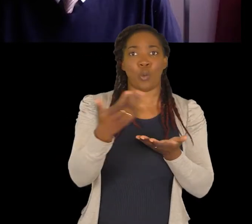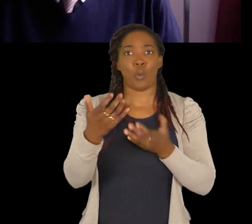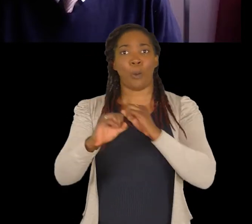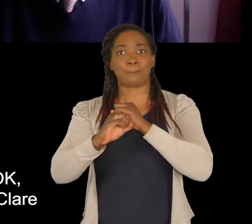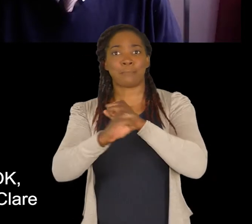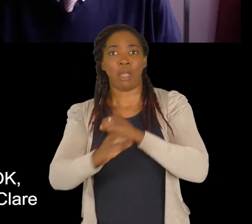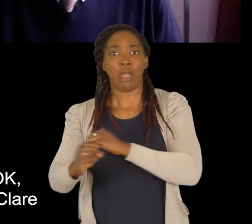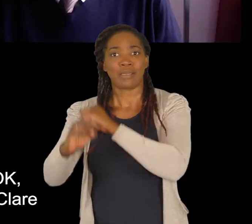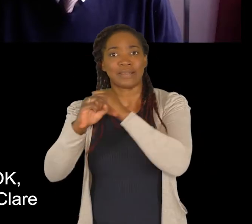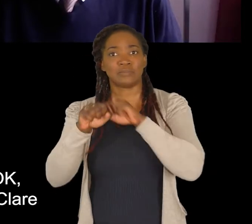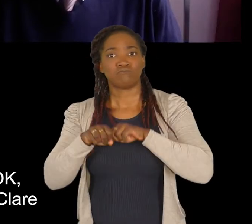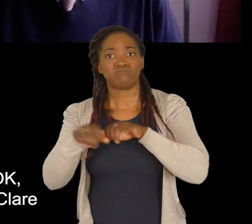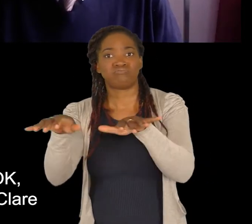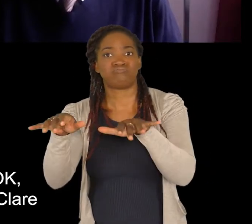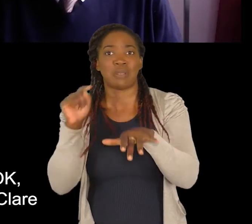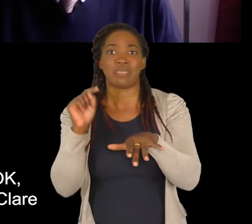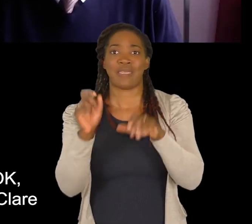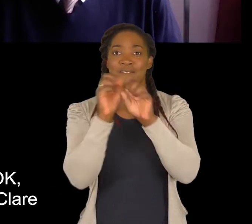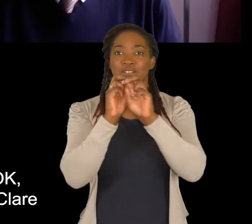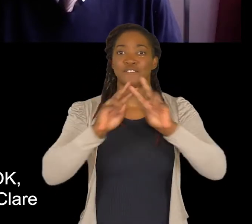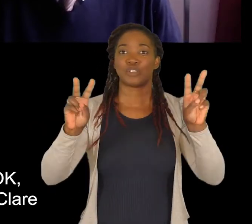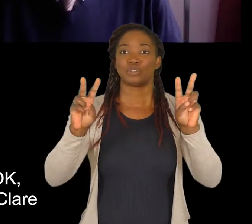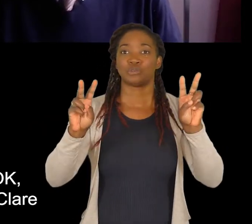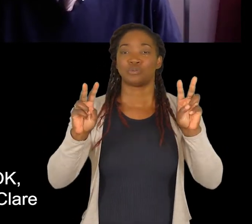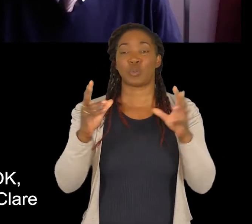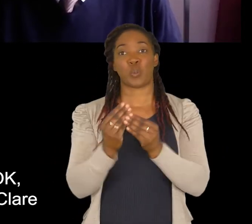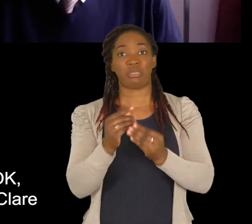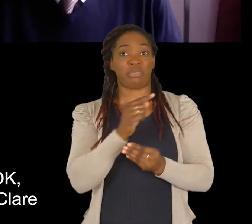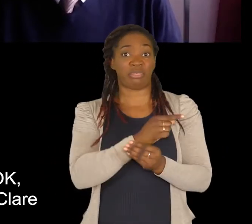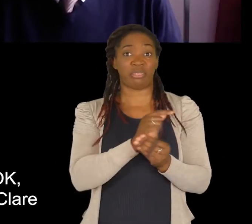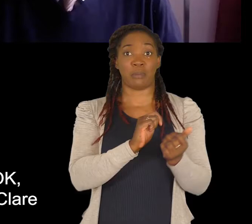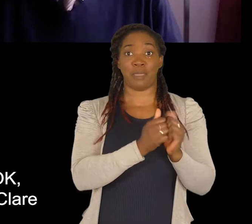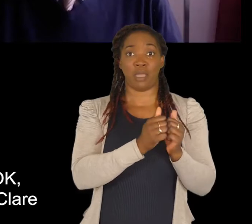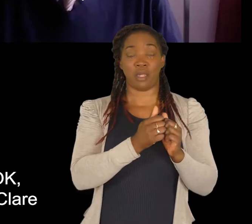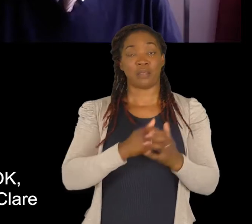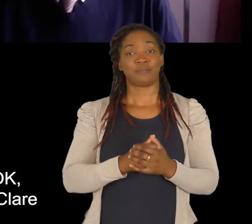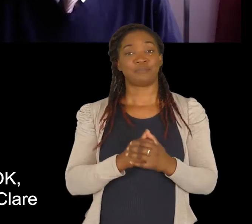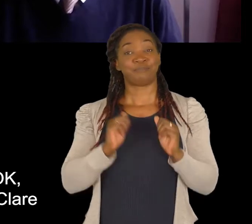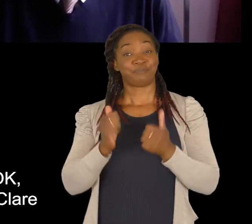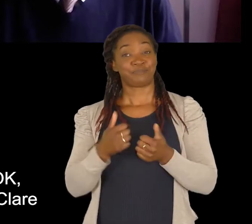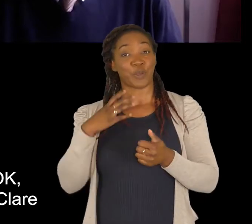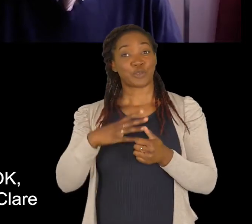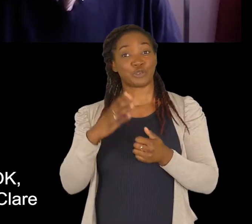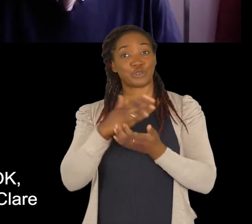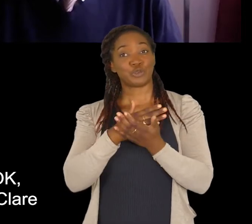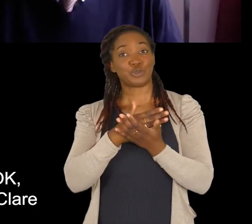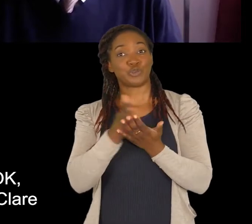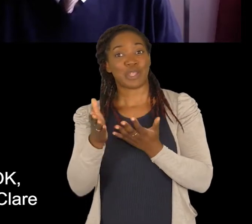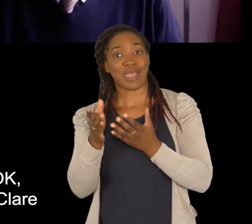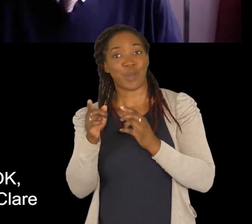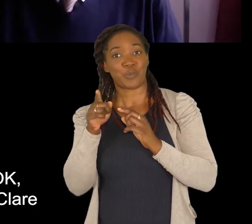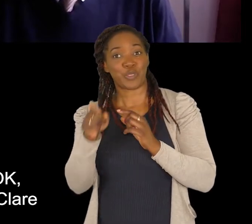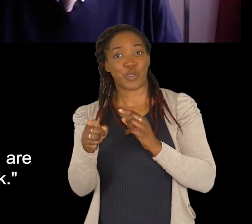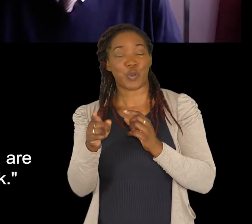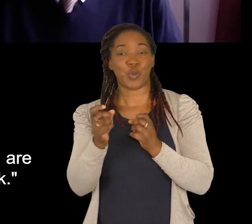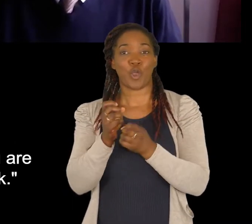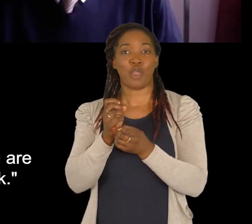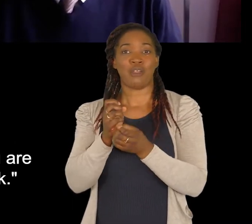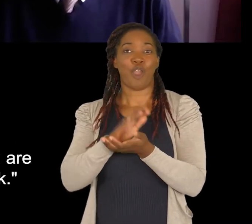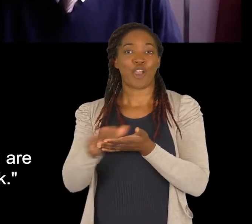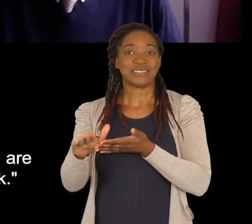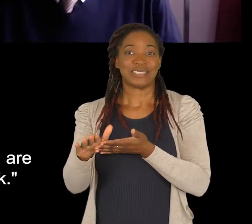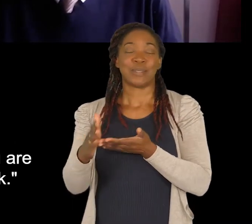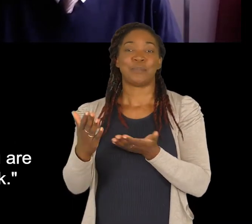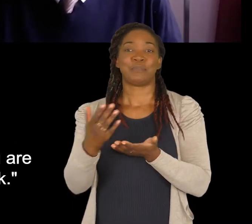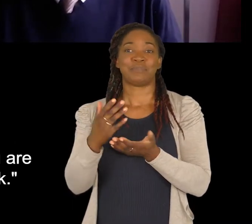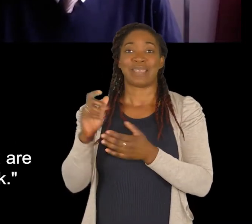vision with that potential partner or collaborator. Okay, I just wanted to share with you, Hardeep. I have Claire who said,